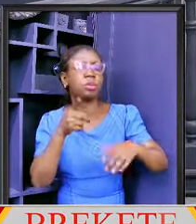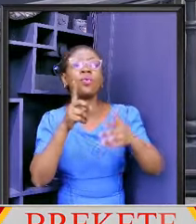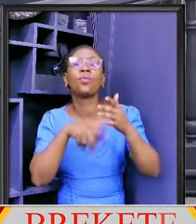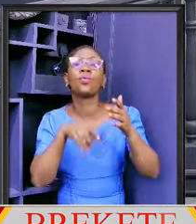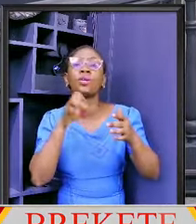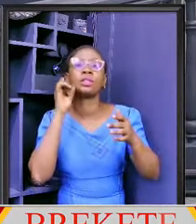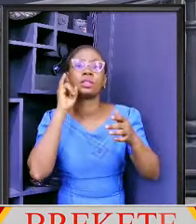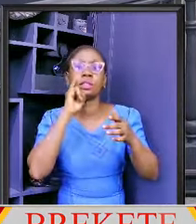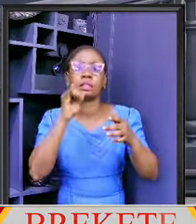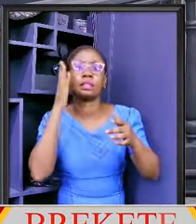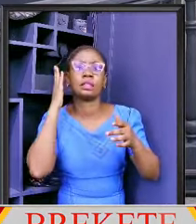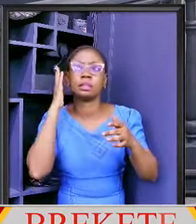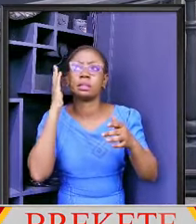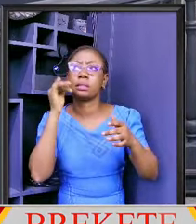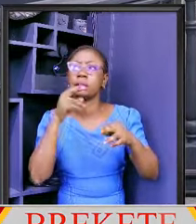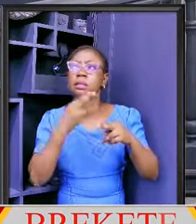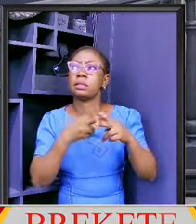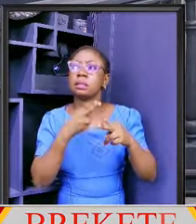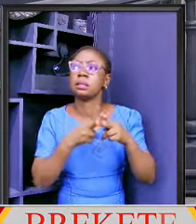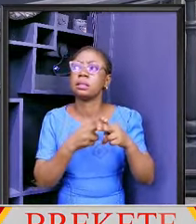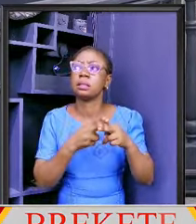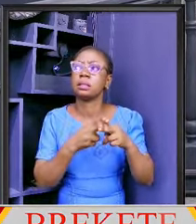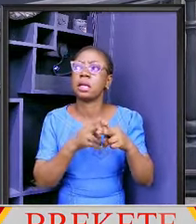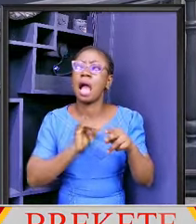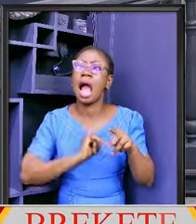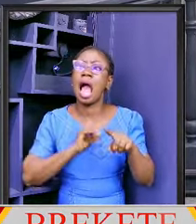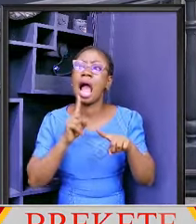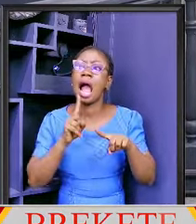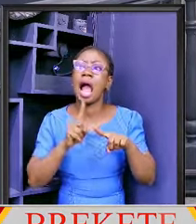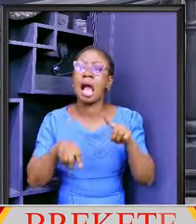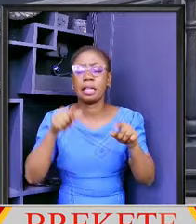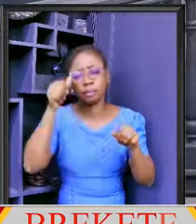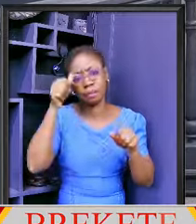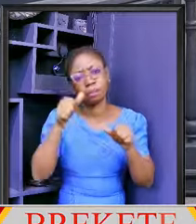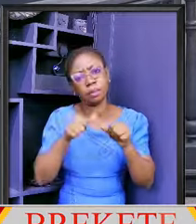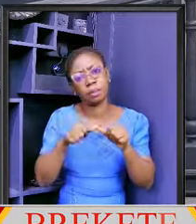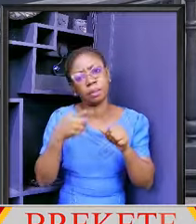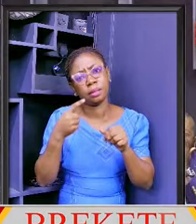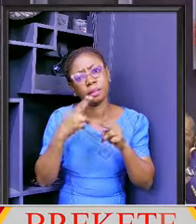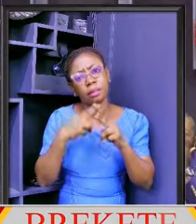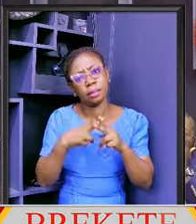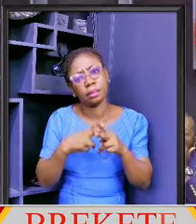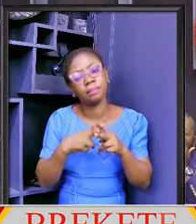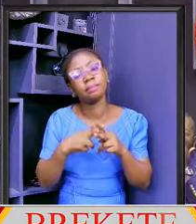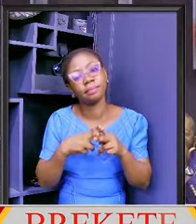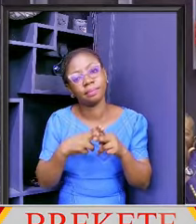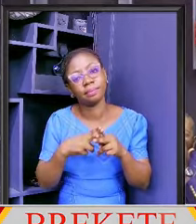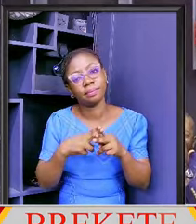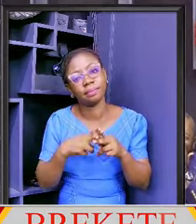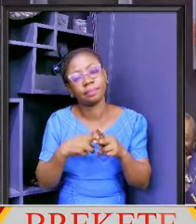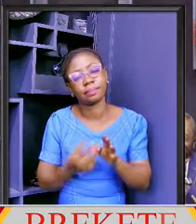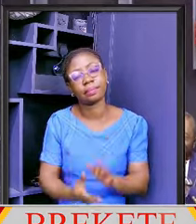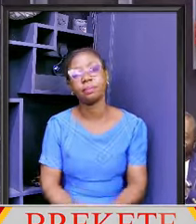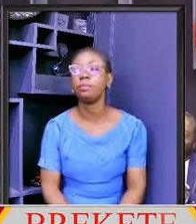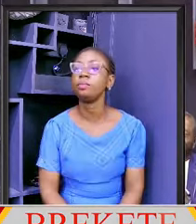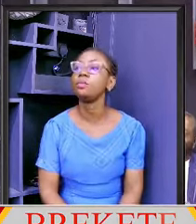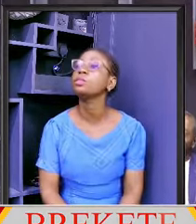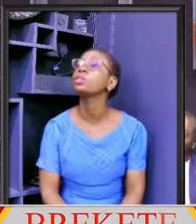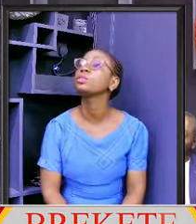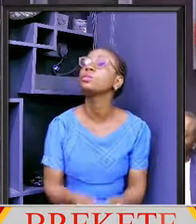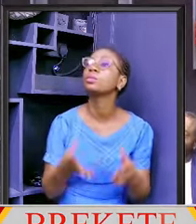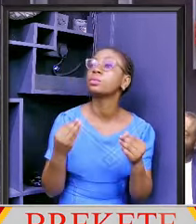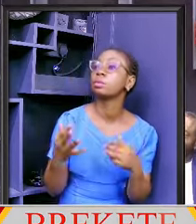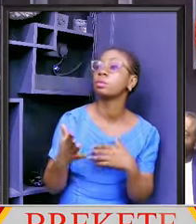name? Mention his name. I cannot remember his name. Okay. He get locked. Yes. So,